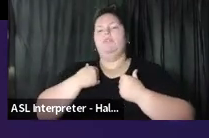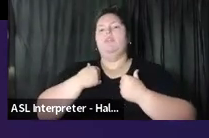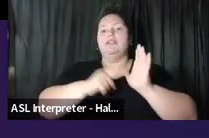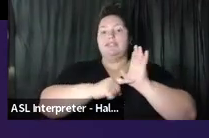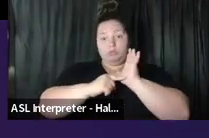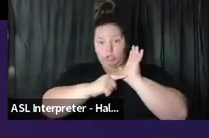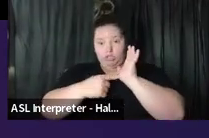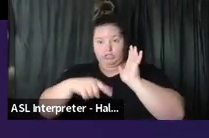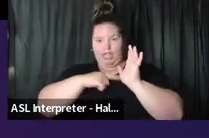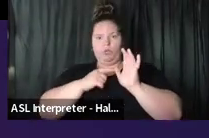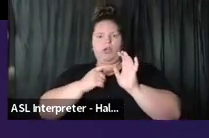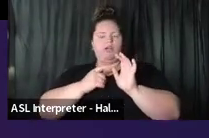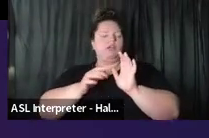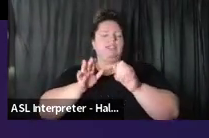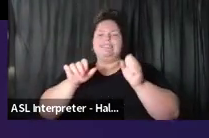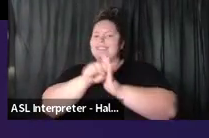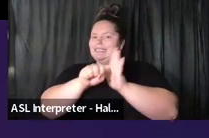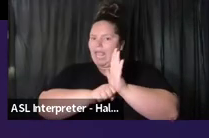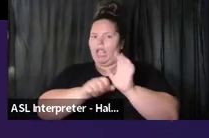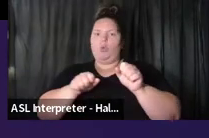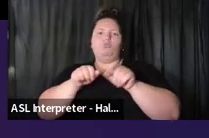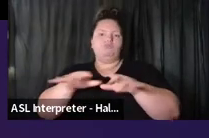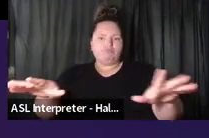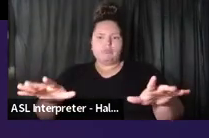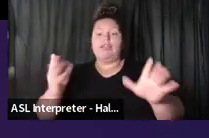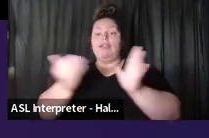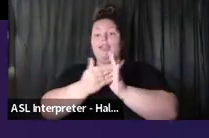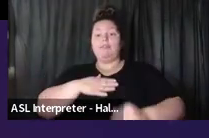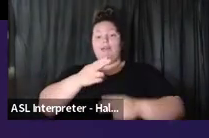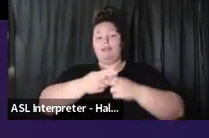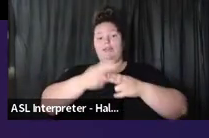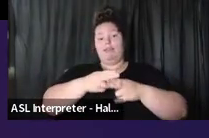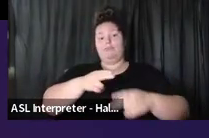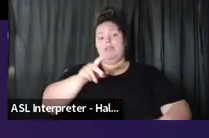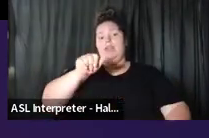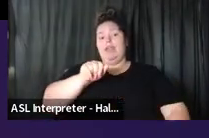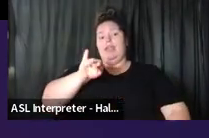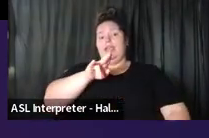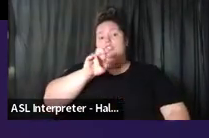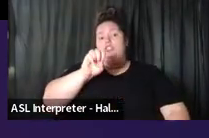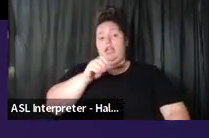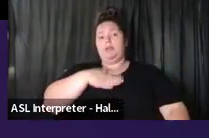state. So again, my name is Ajaunè Thomas. My email is